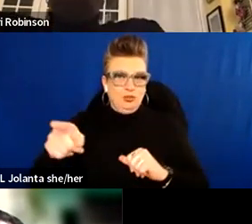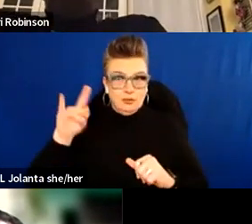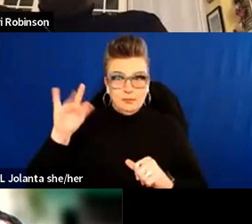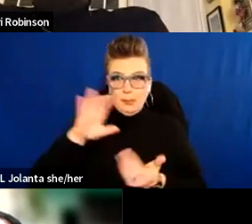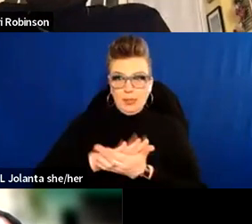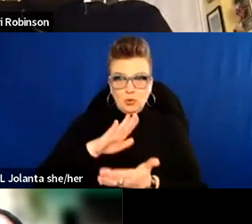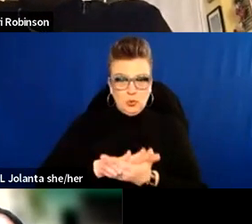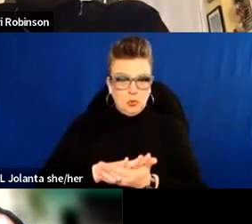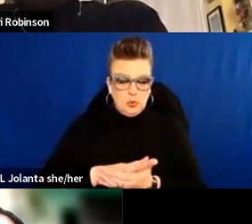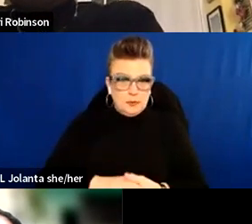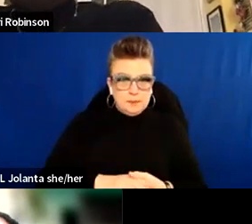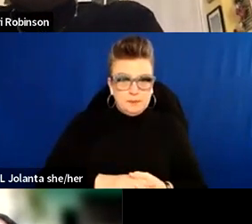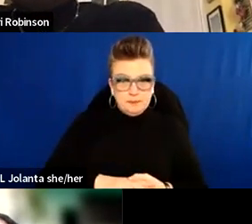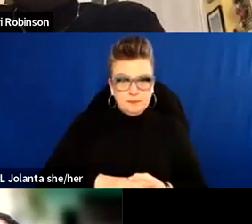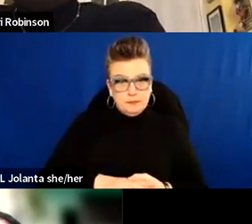schools